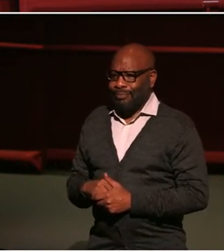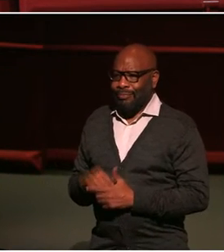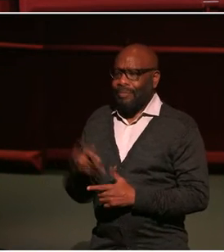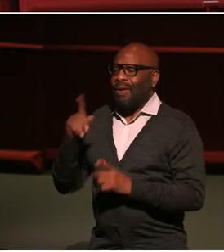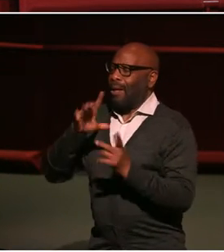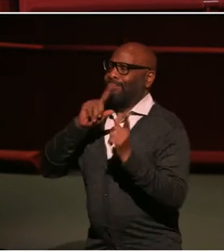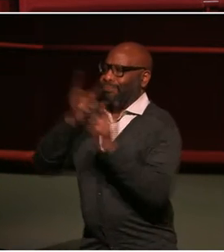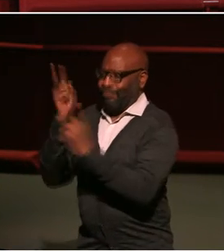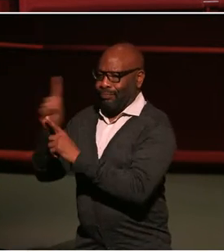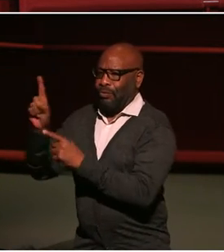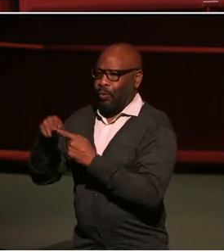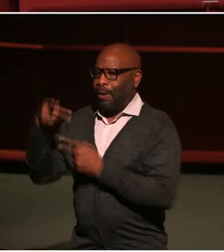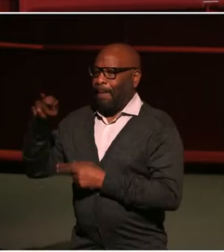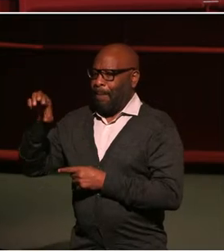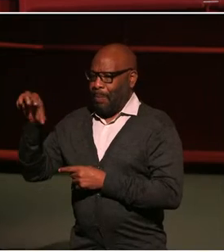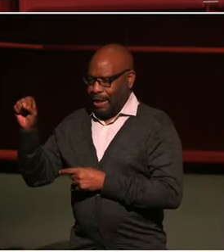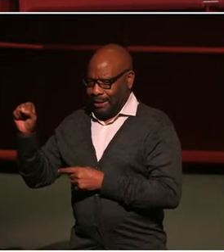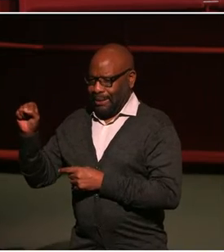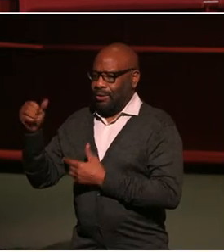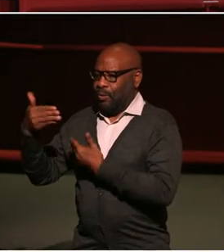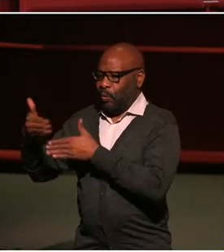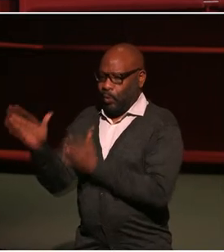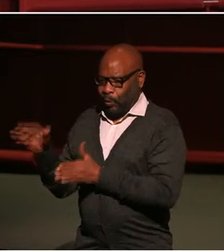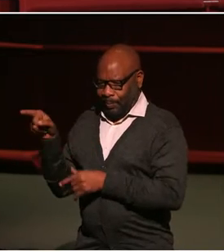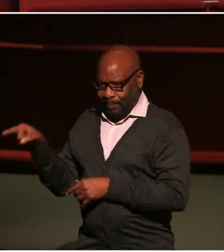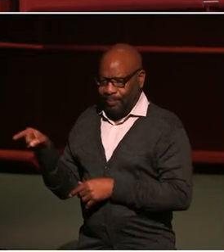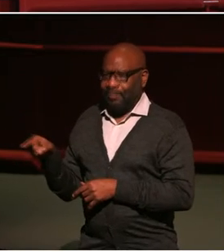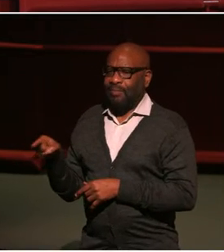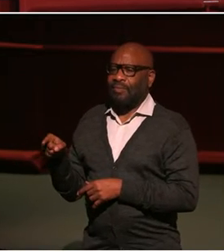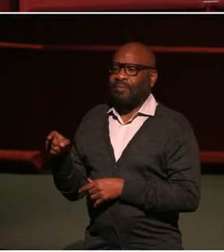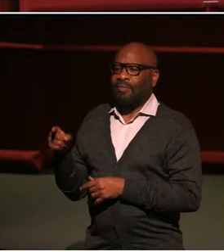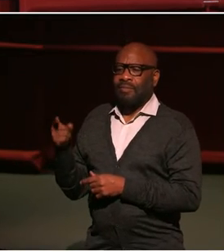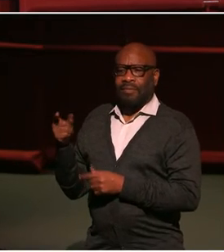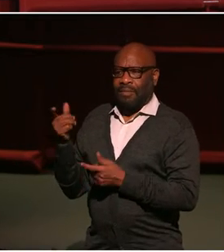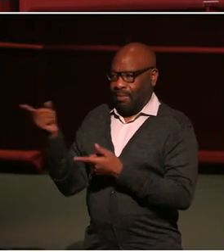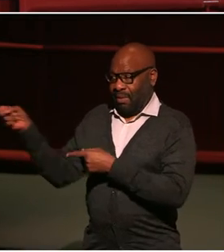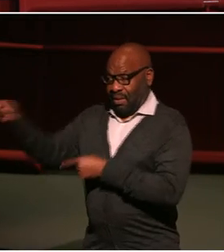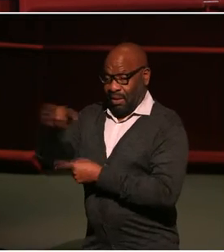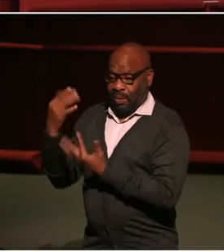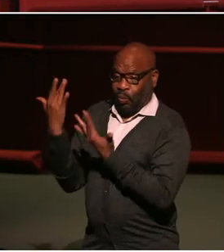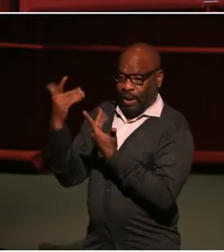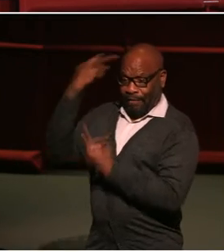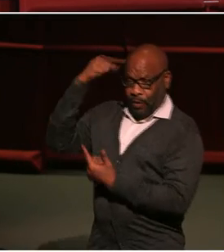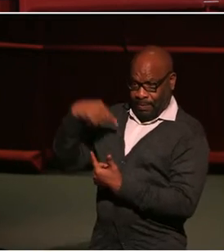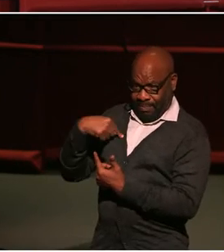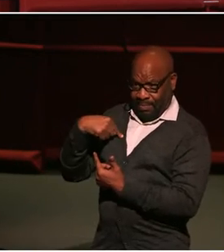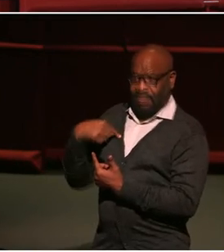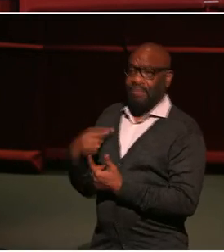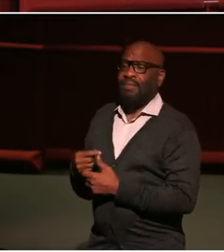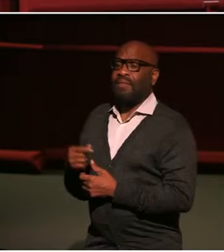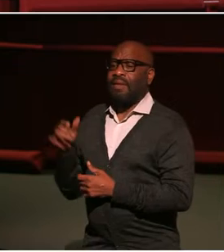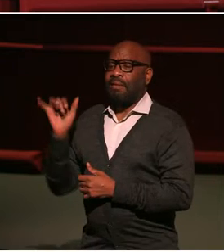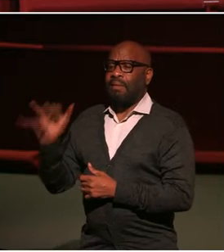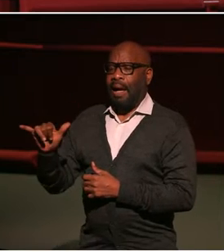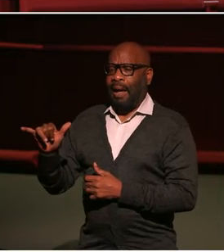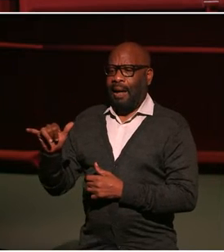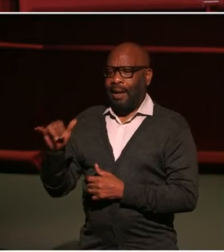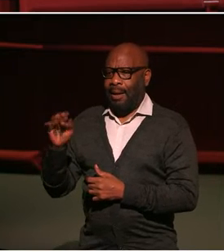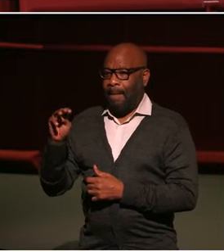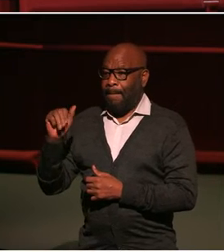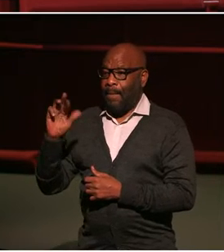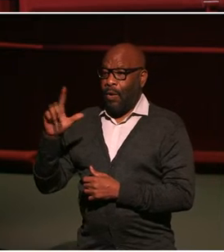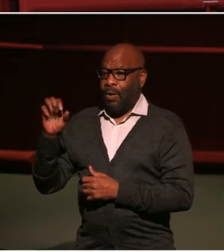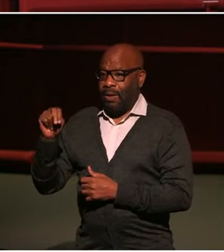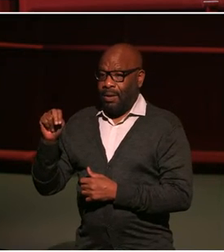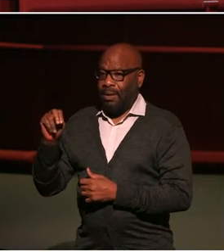left with a car that was waiting for me. And that was Marlon's nephew and a friend of